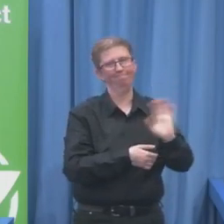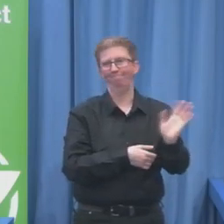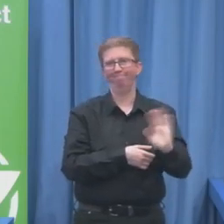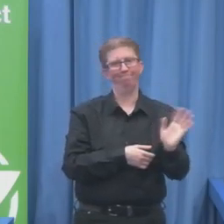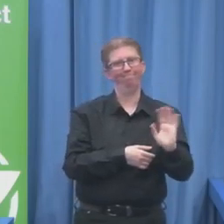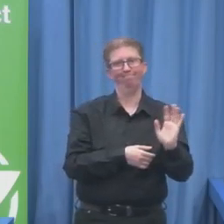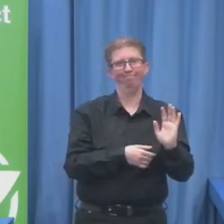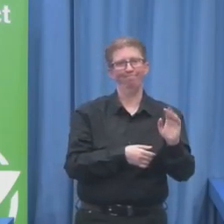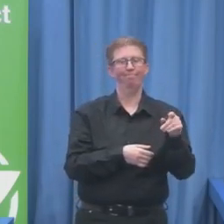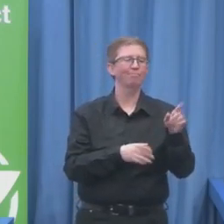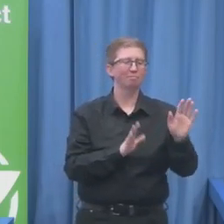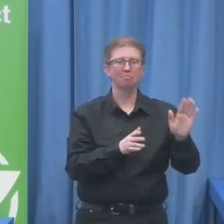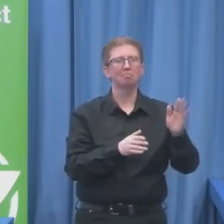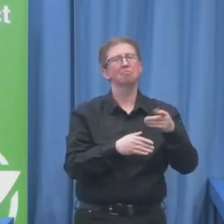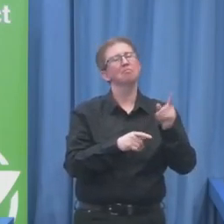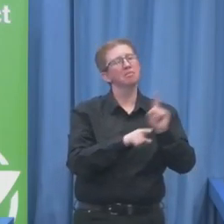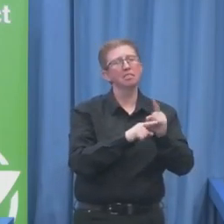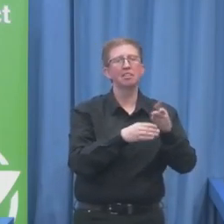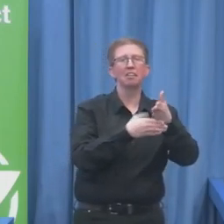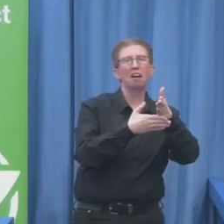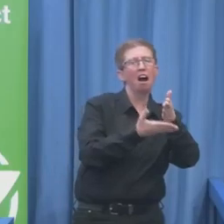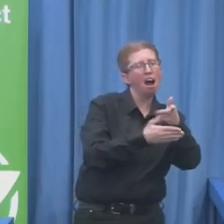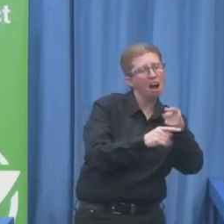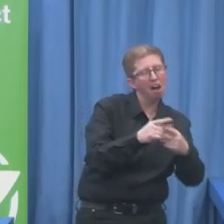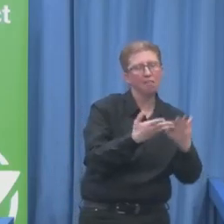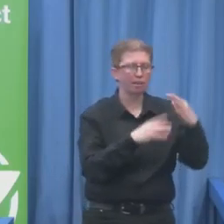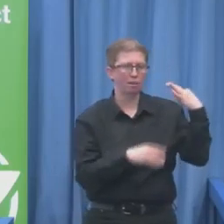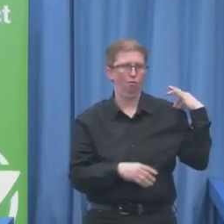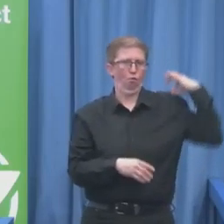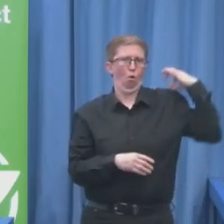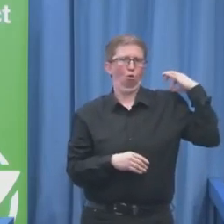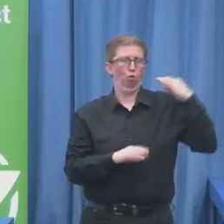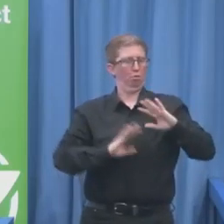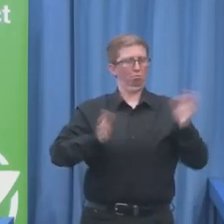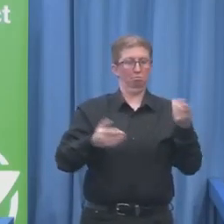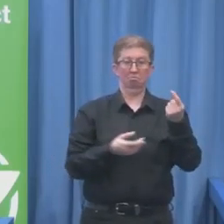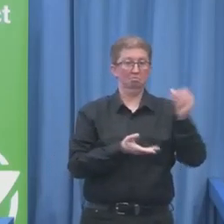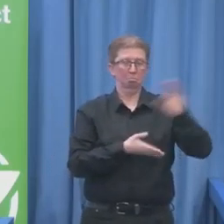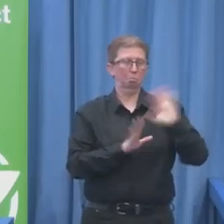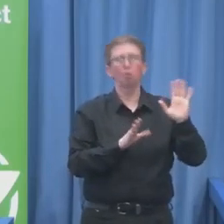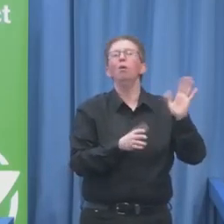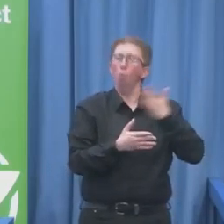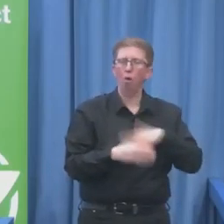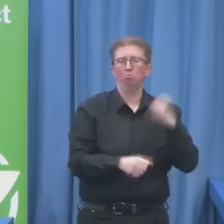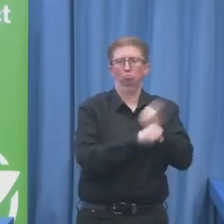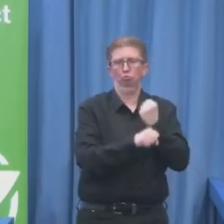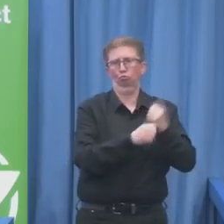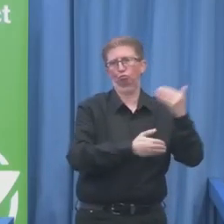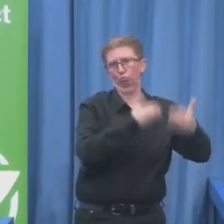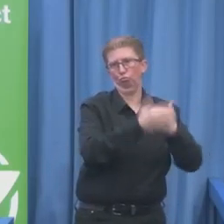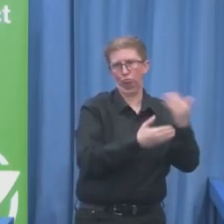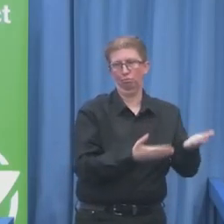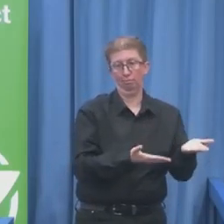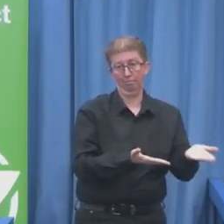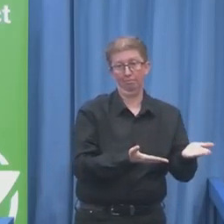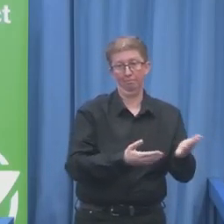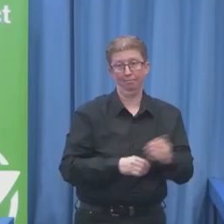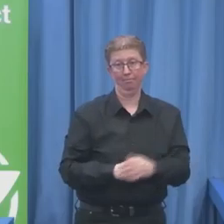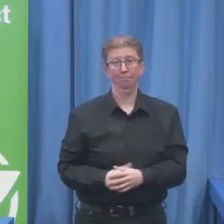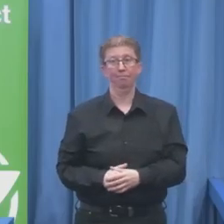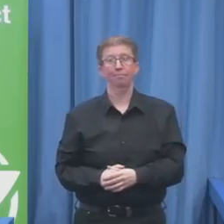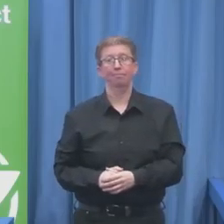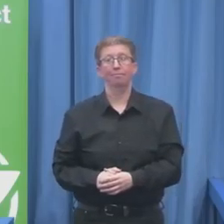achieve, that they were all convinced that it was very positive and possible to have persons with intellectual disability